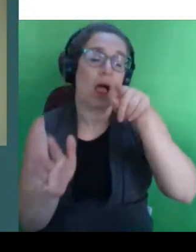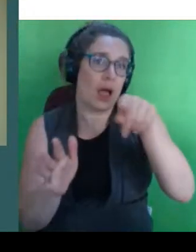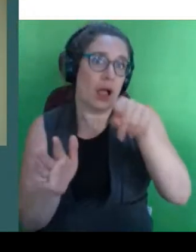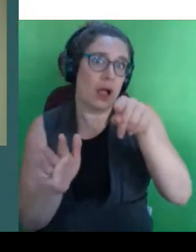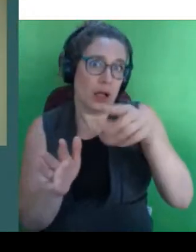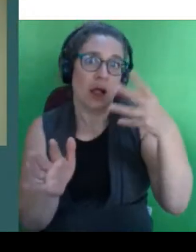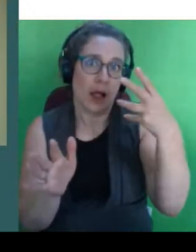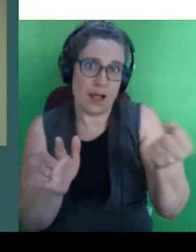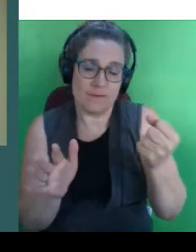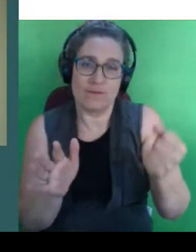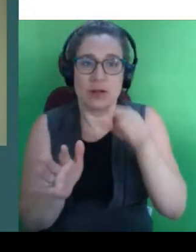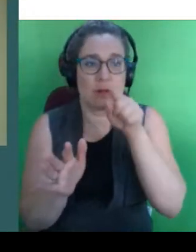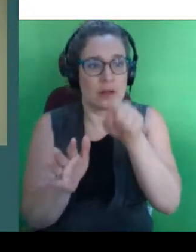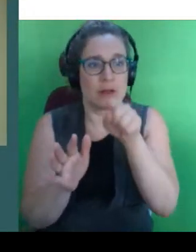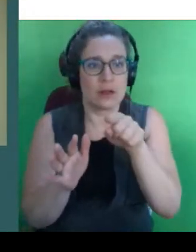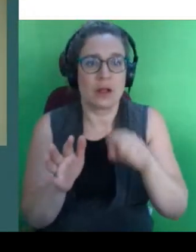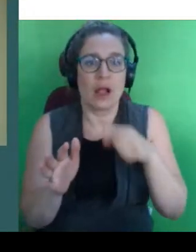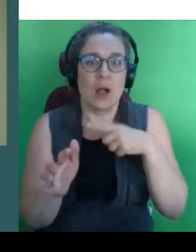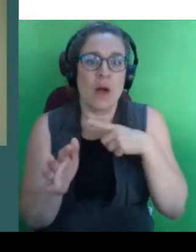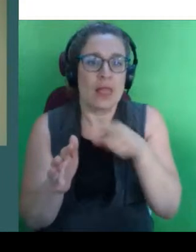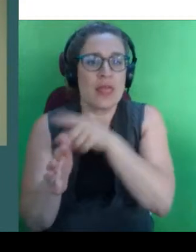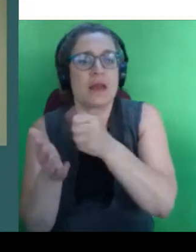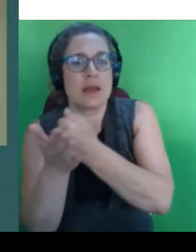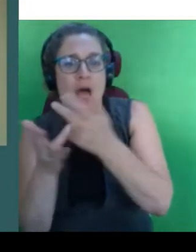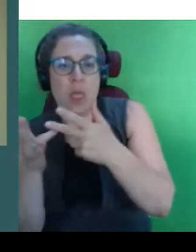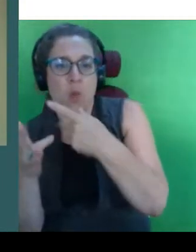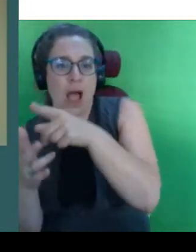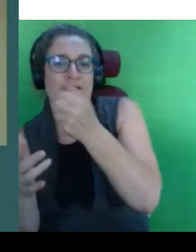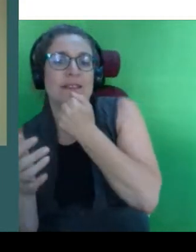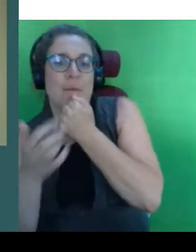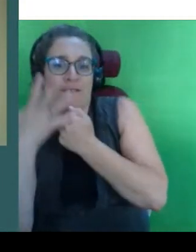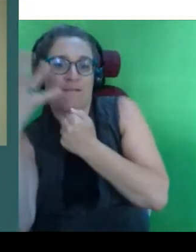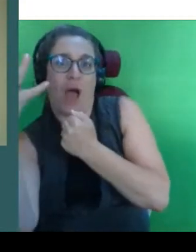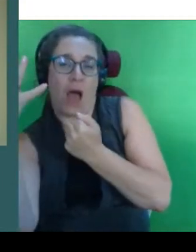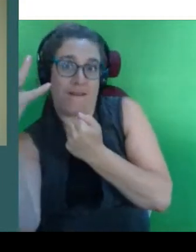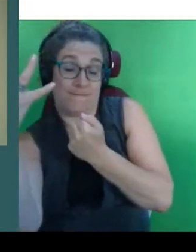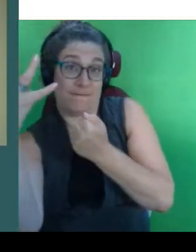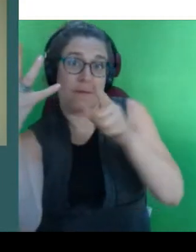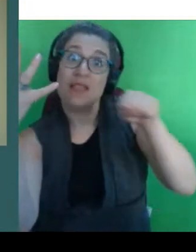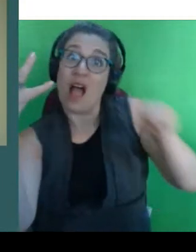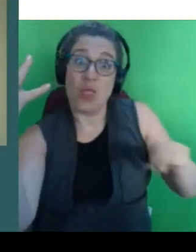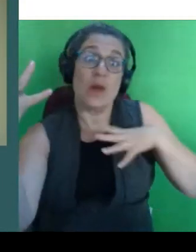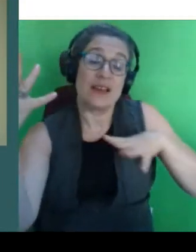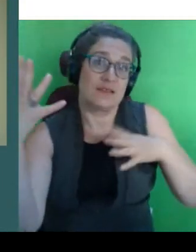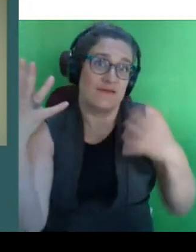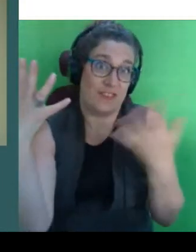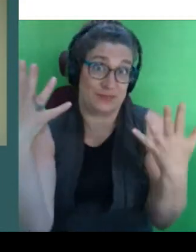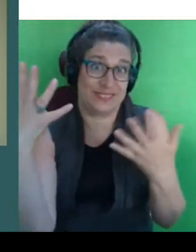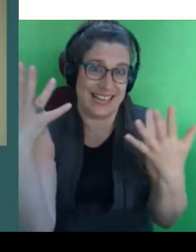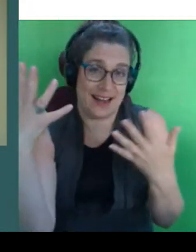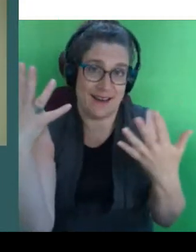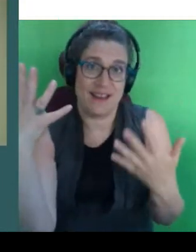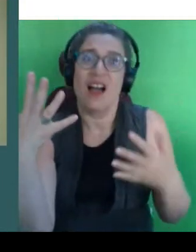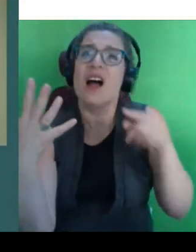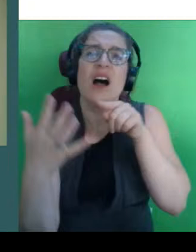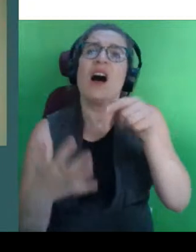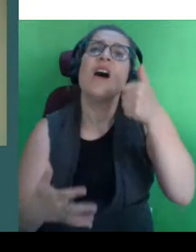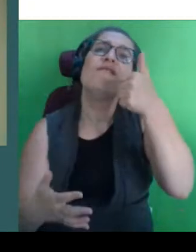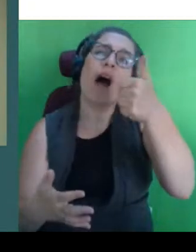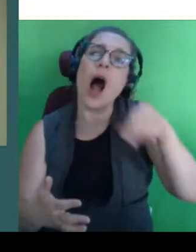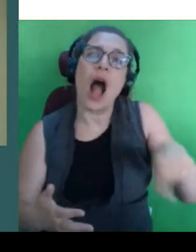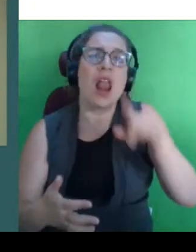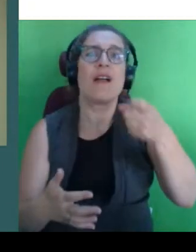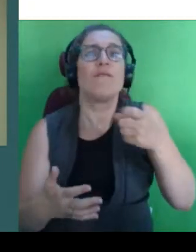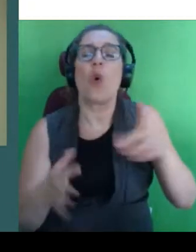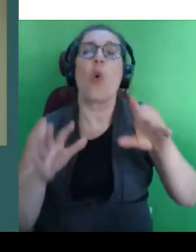number needed to treat of 15. I think oral antihistamines are fine for very mild disease, but they must be non-sedating.